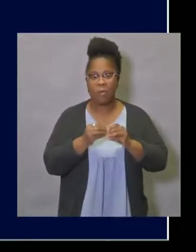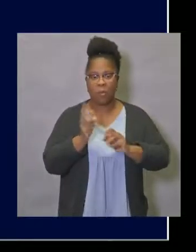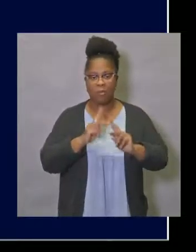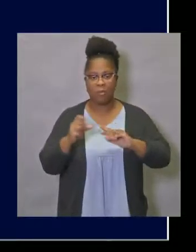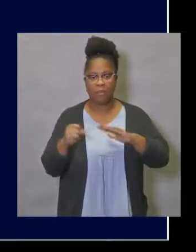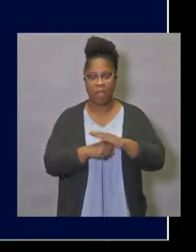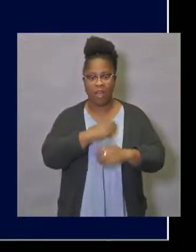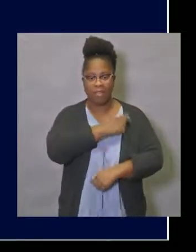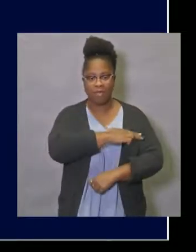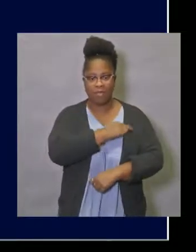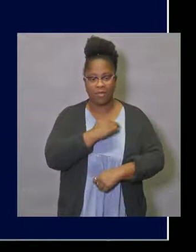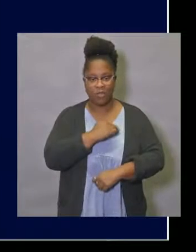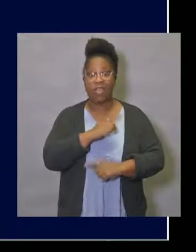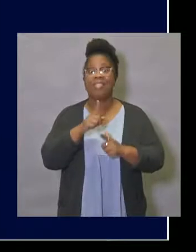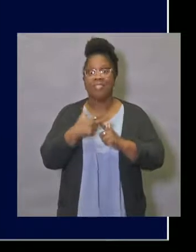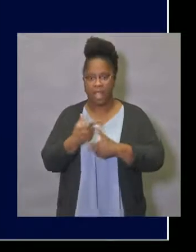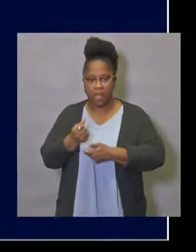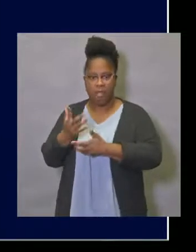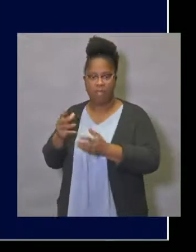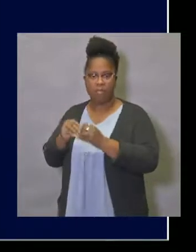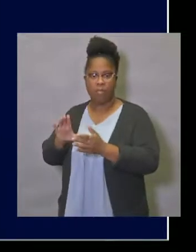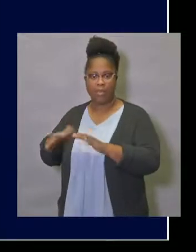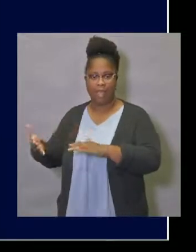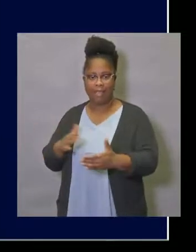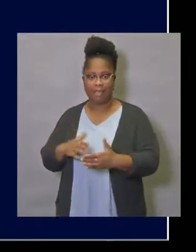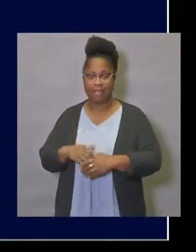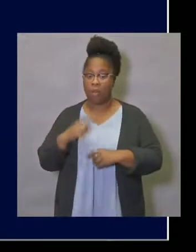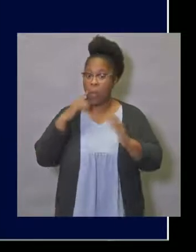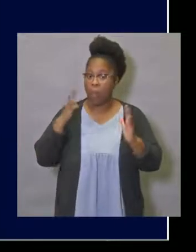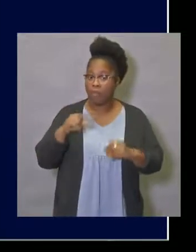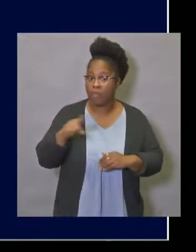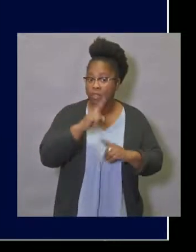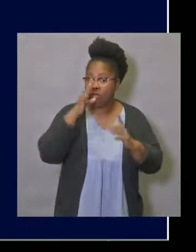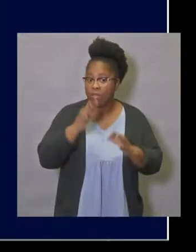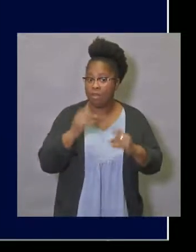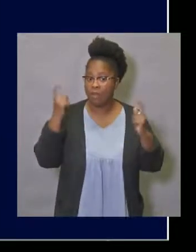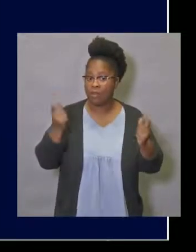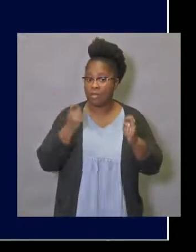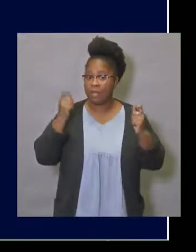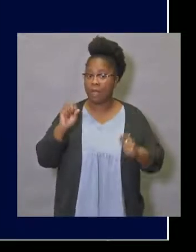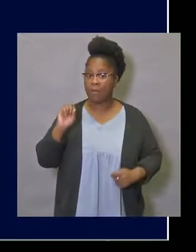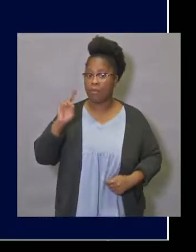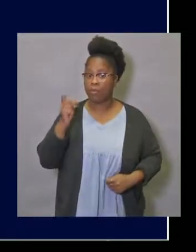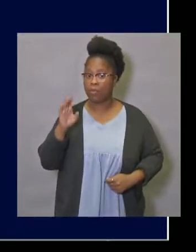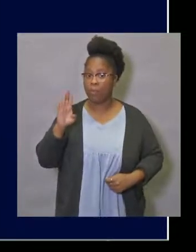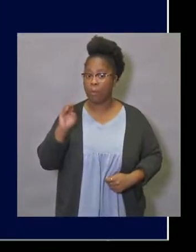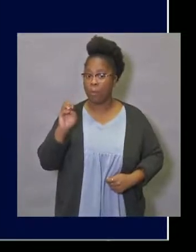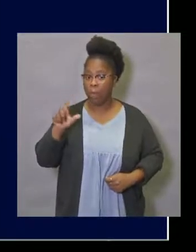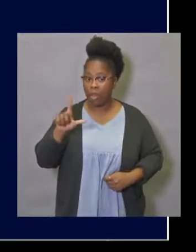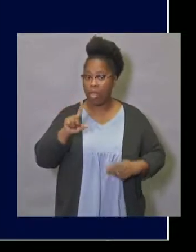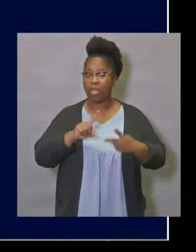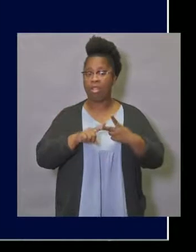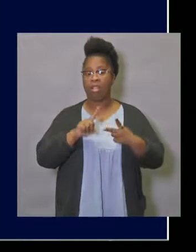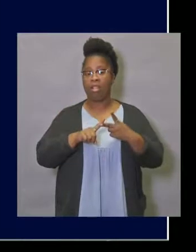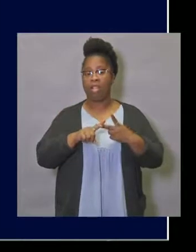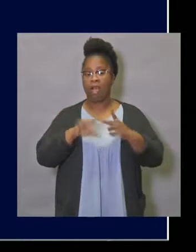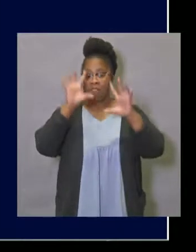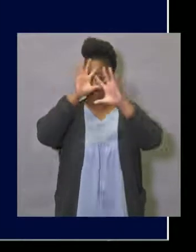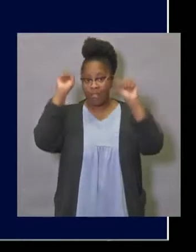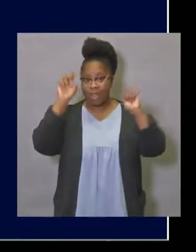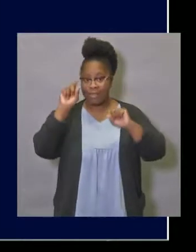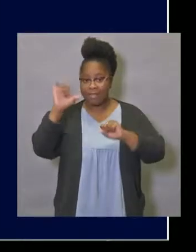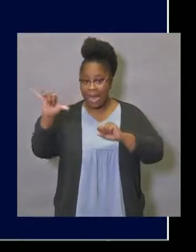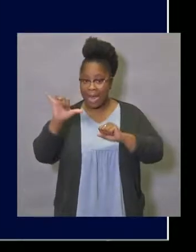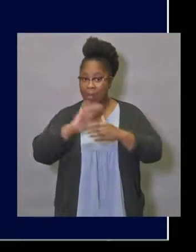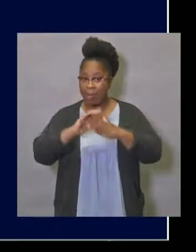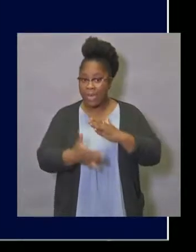chose to celebrate the Super Bowl and the President's Day weekend safely with members of their own household. We don't want to lose any ground